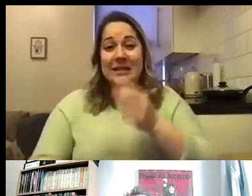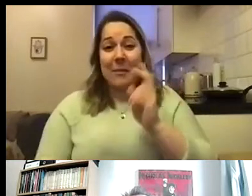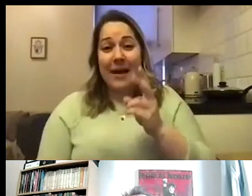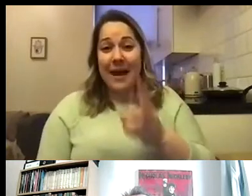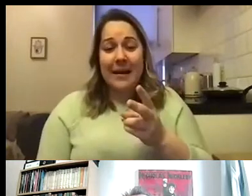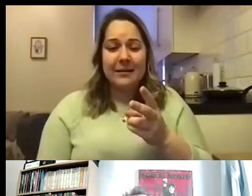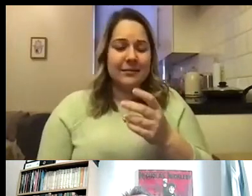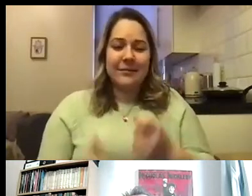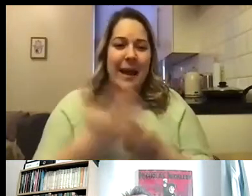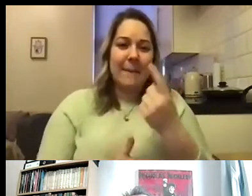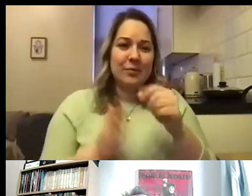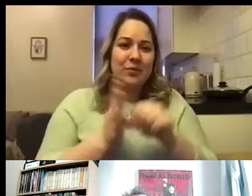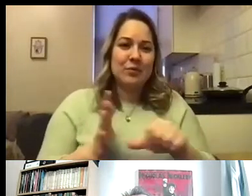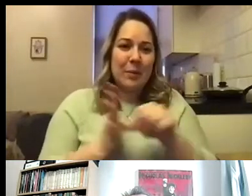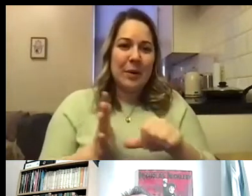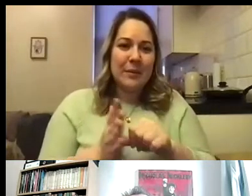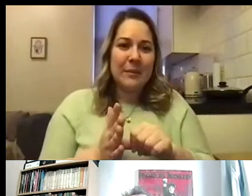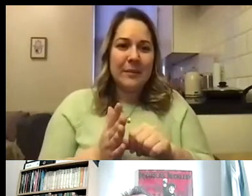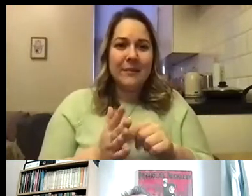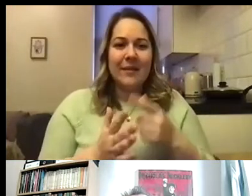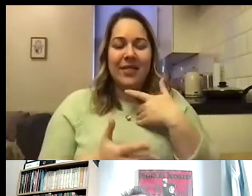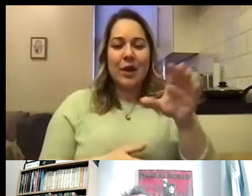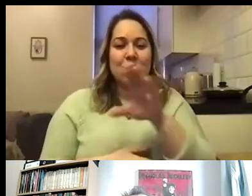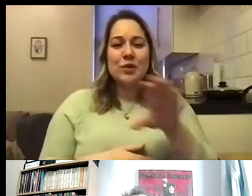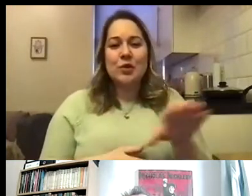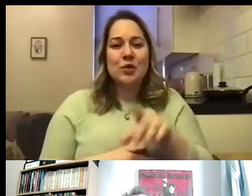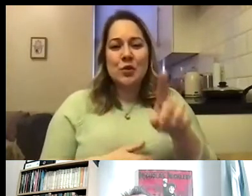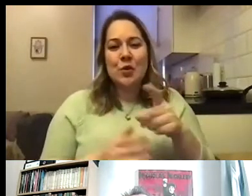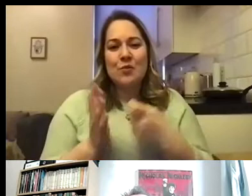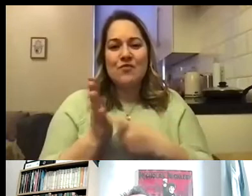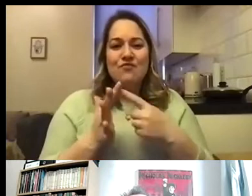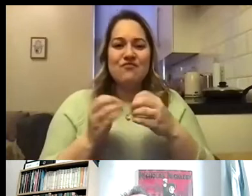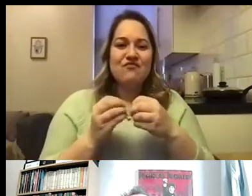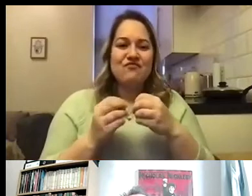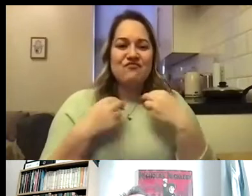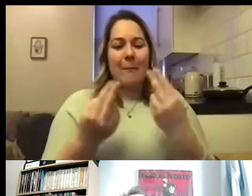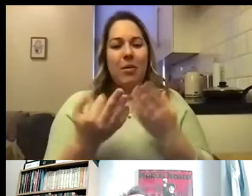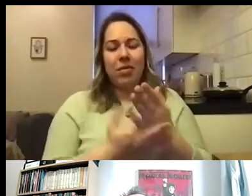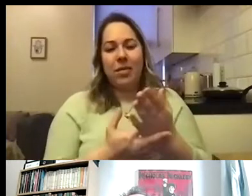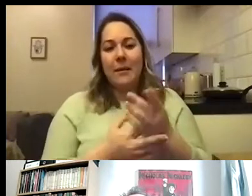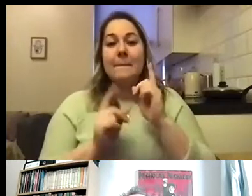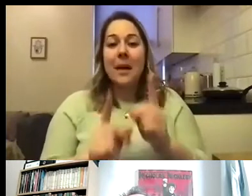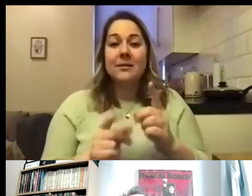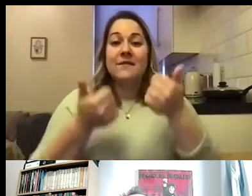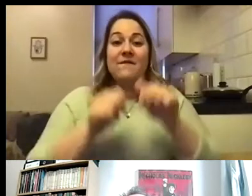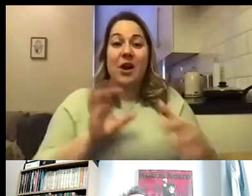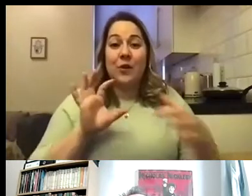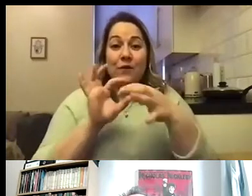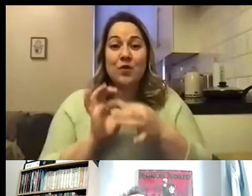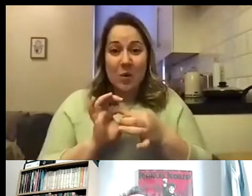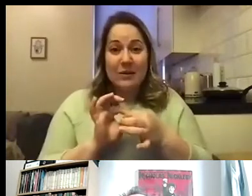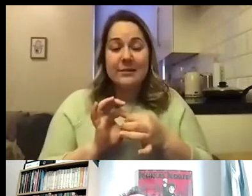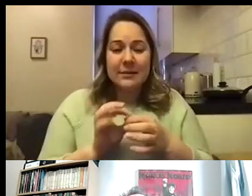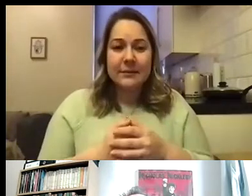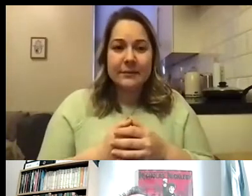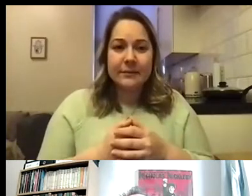one of our Zoom rebels from earlier this evening. But Isis, you're here just in time, because